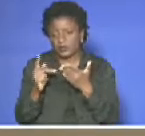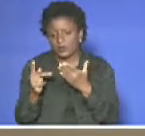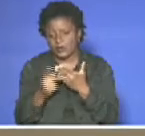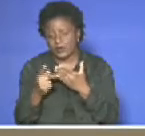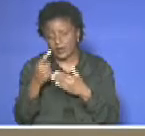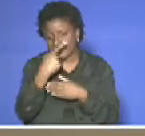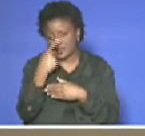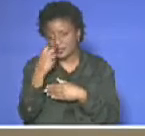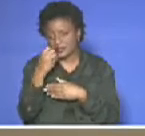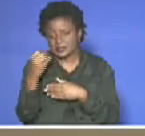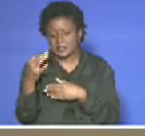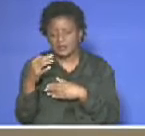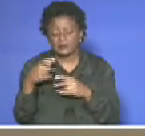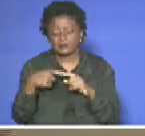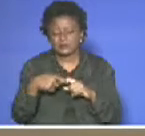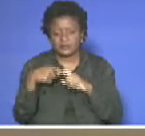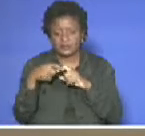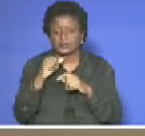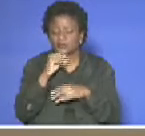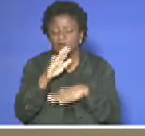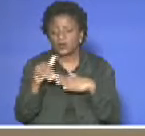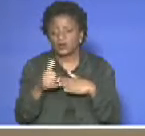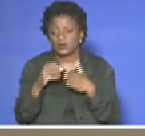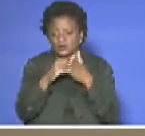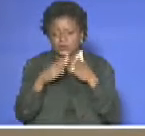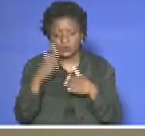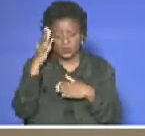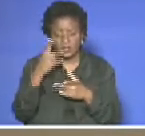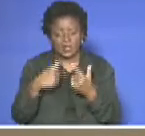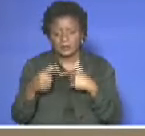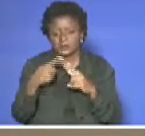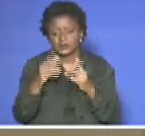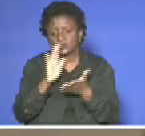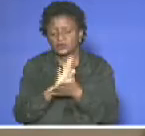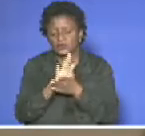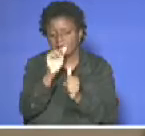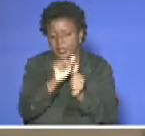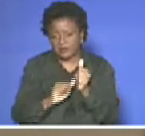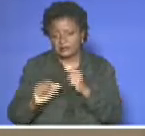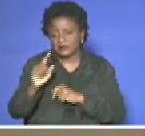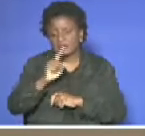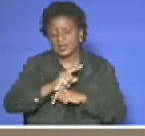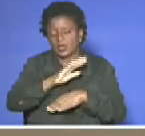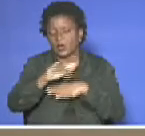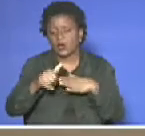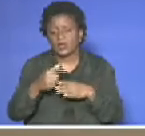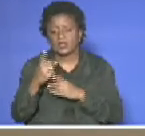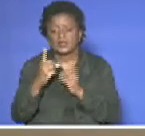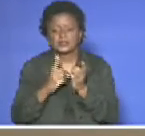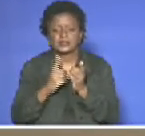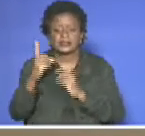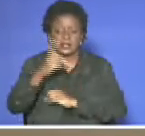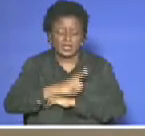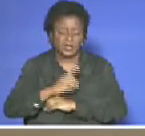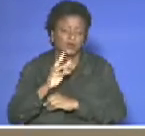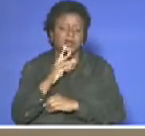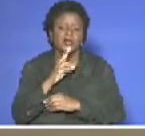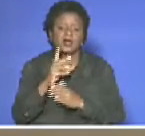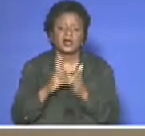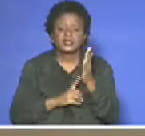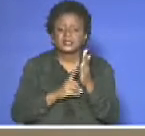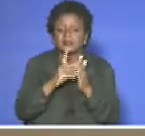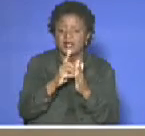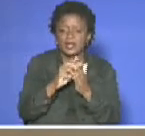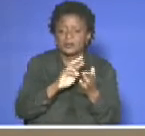because of the restrictions, not all of the students will come to school every day, all day. And so we're developing the rotation so that every student could